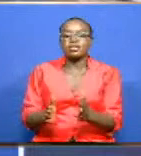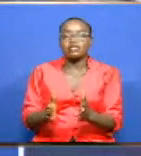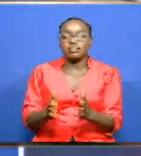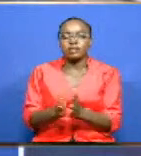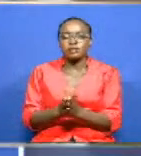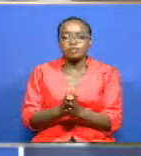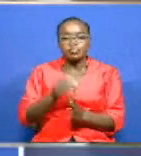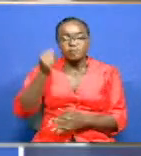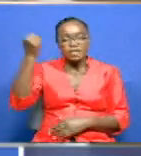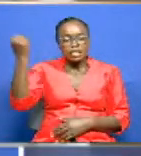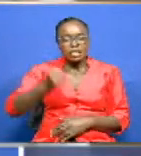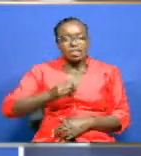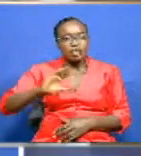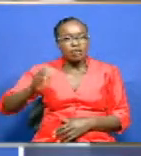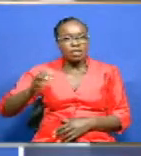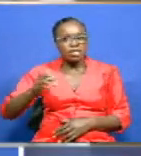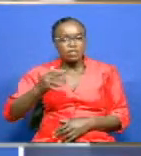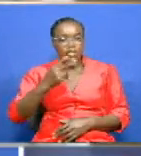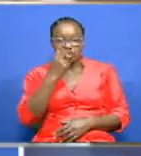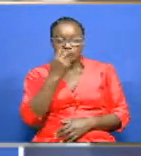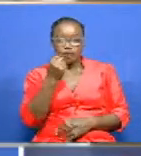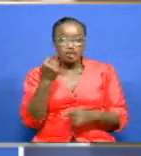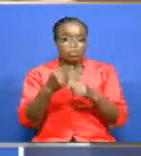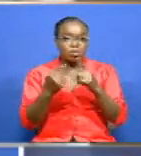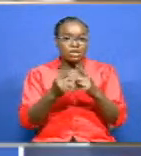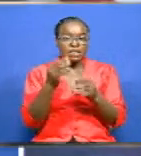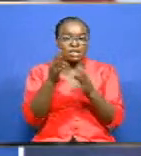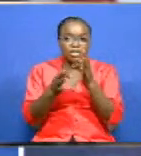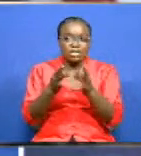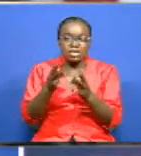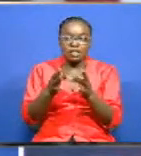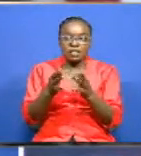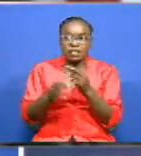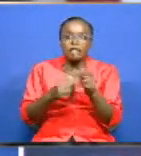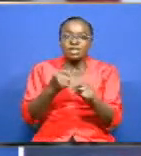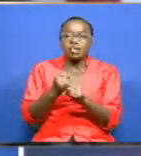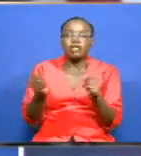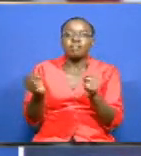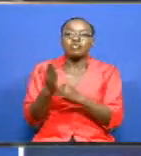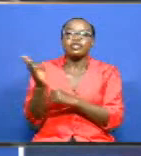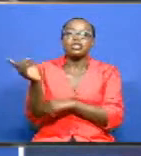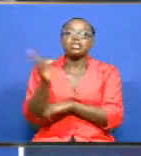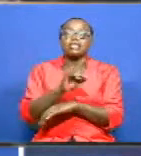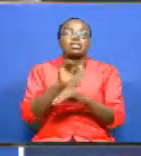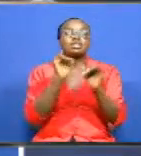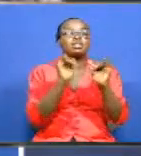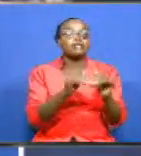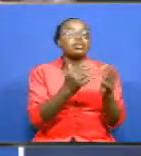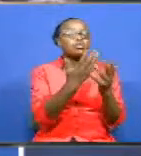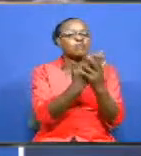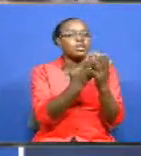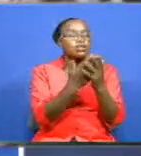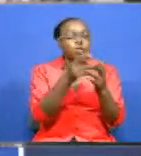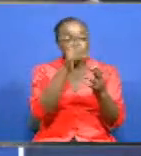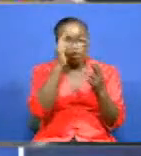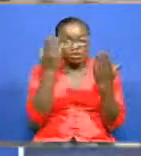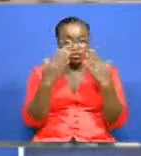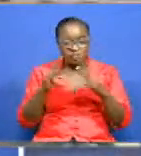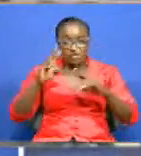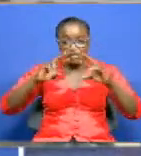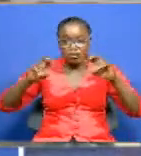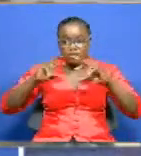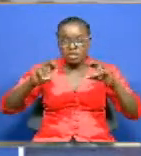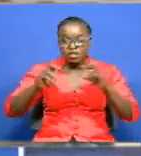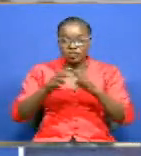In Kajiado County, the suspect in the murder of a 33-year-old has been remanded for 14 days to allow police wrap up investigations.